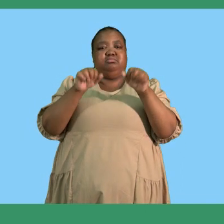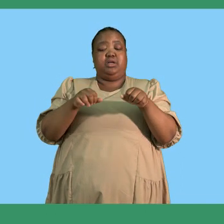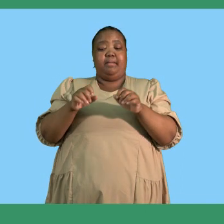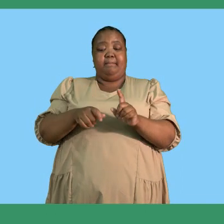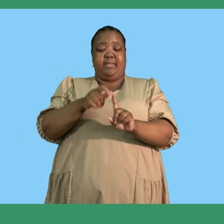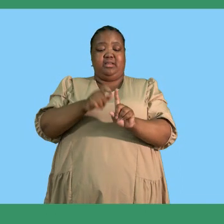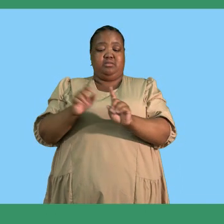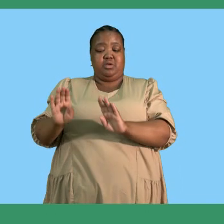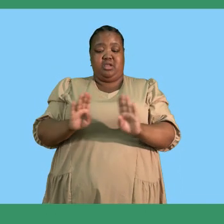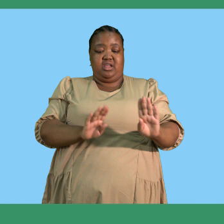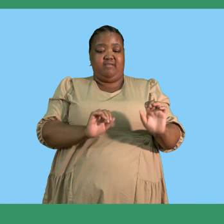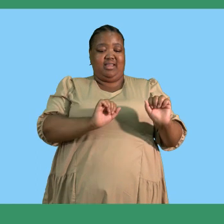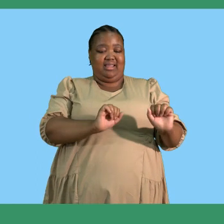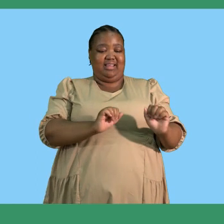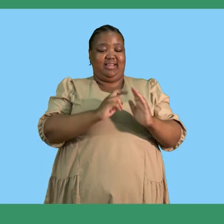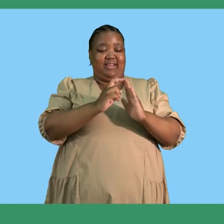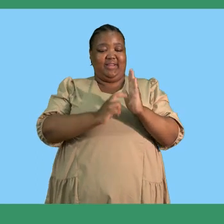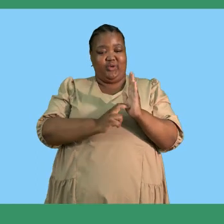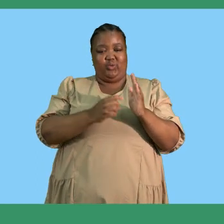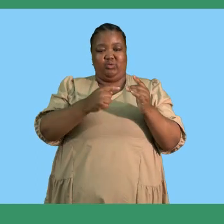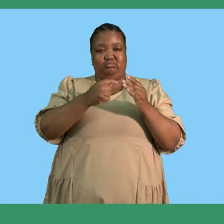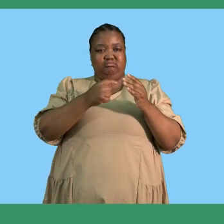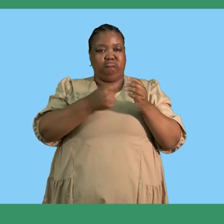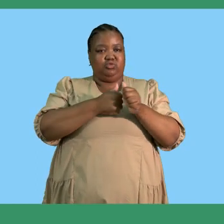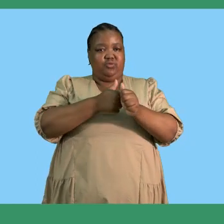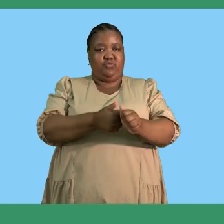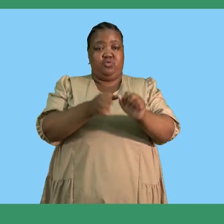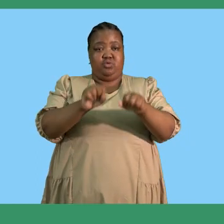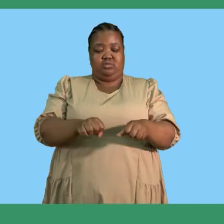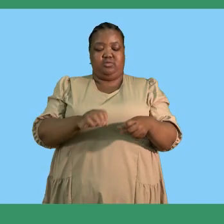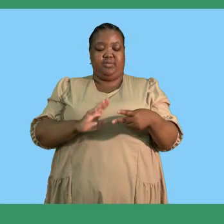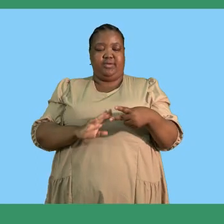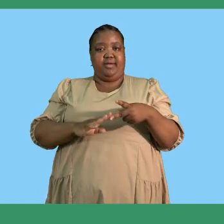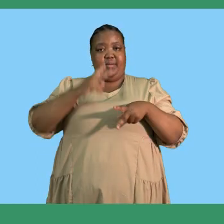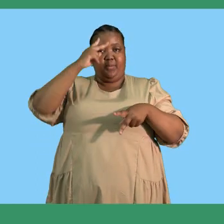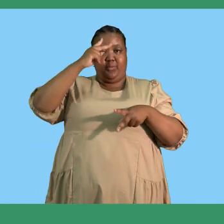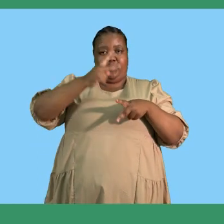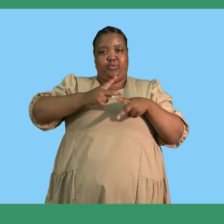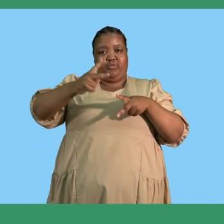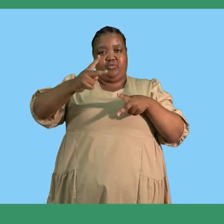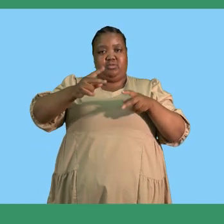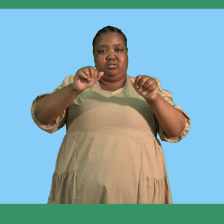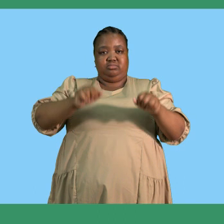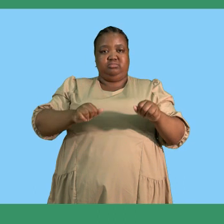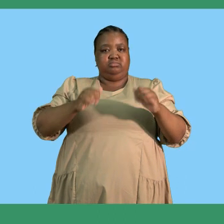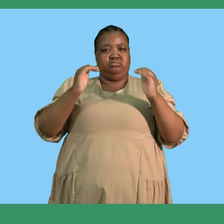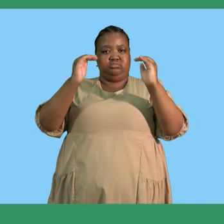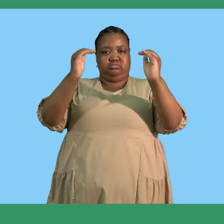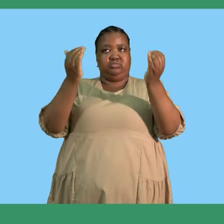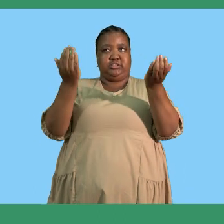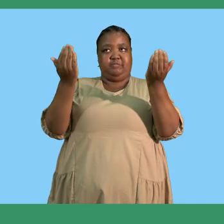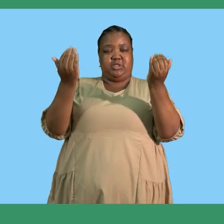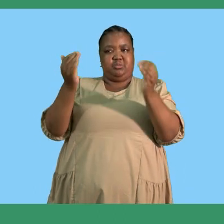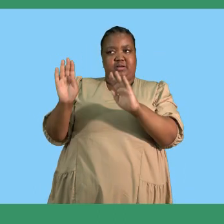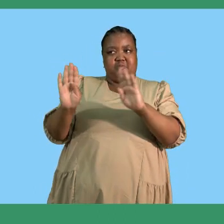a person's behavior. Now, we will elaborate this further. We also have professionalism, which is a set